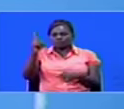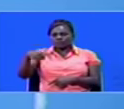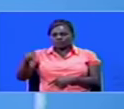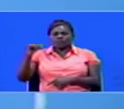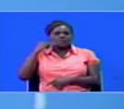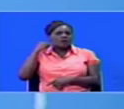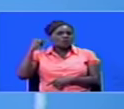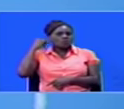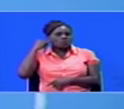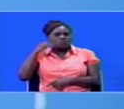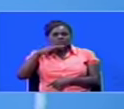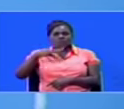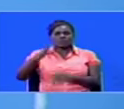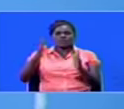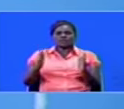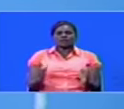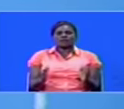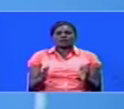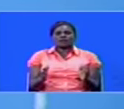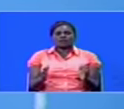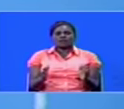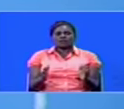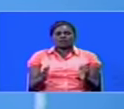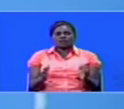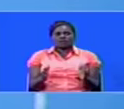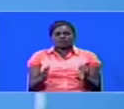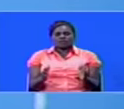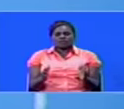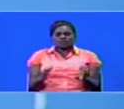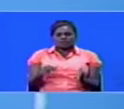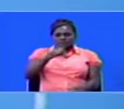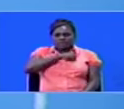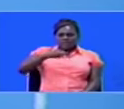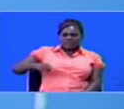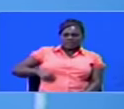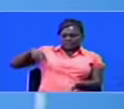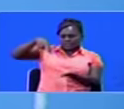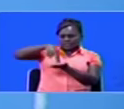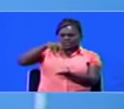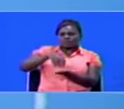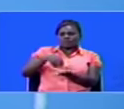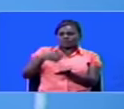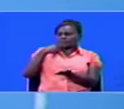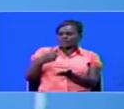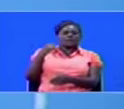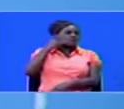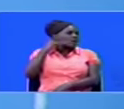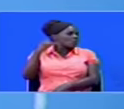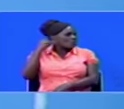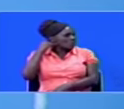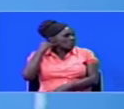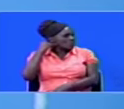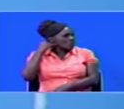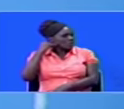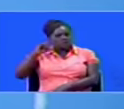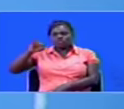Nakuru County Assembly Speaker Susan Kihika for a senatorial bid in the next general election. The leaders further said Nakuru as a county was